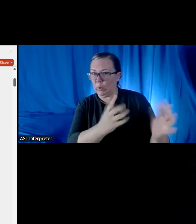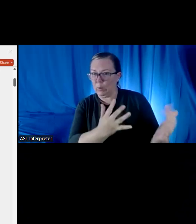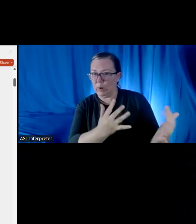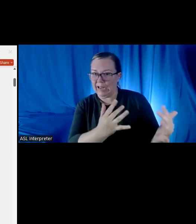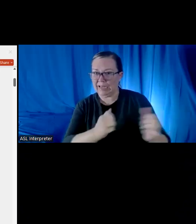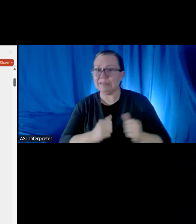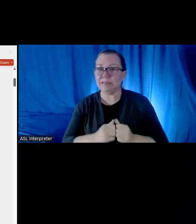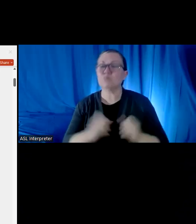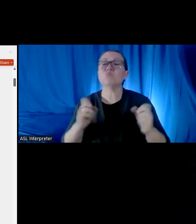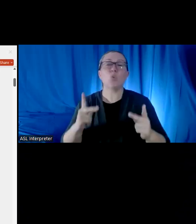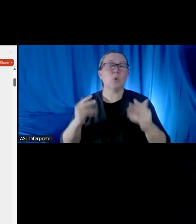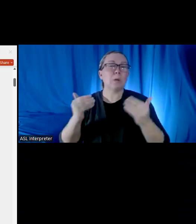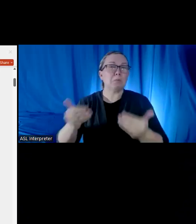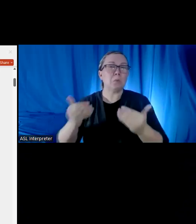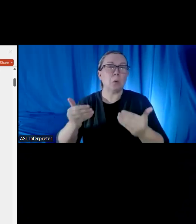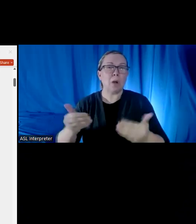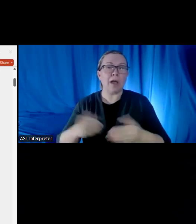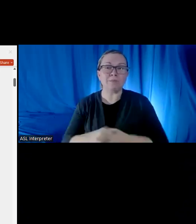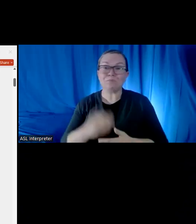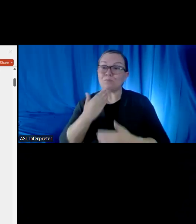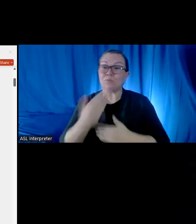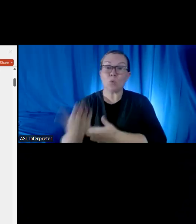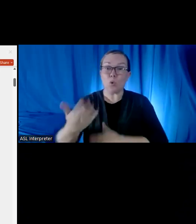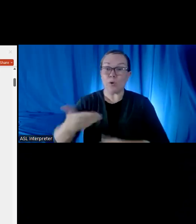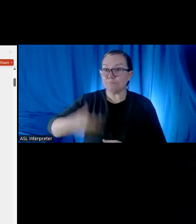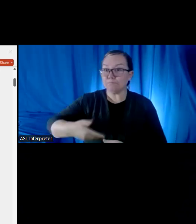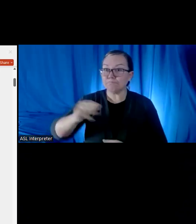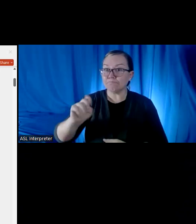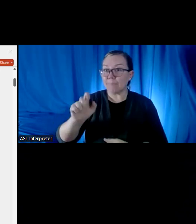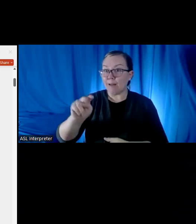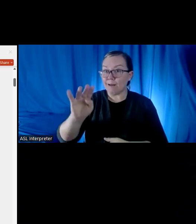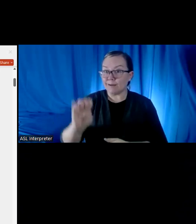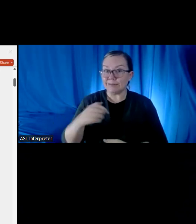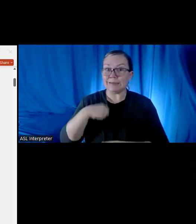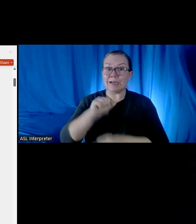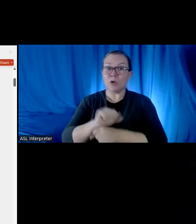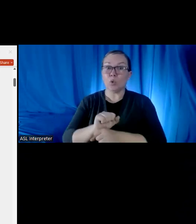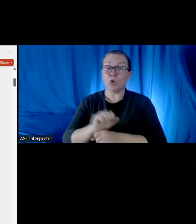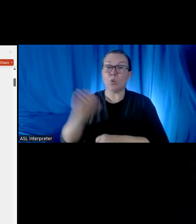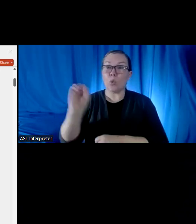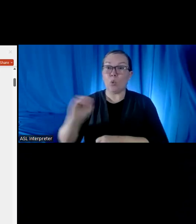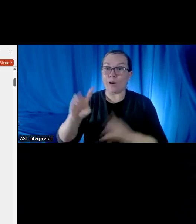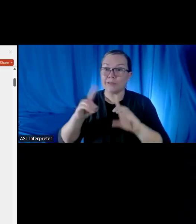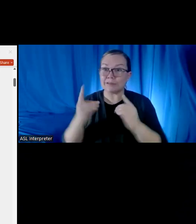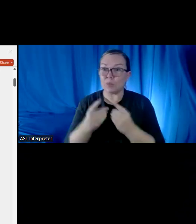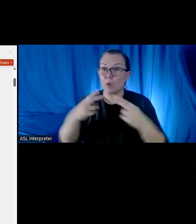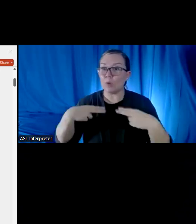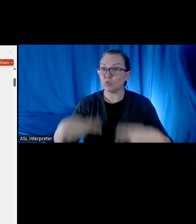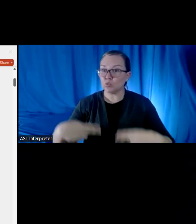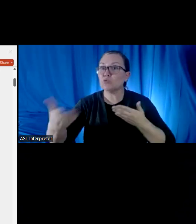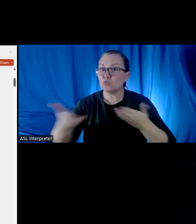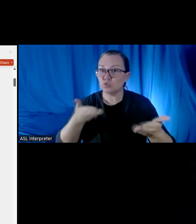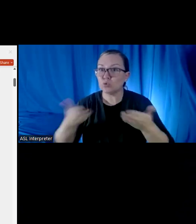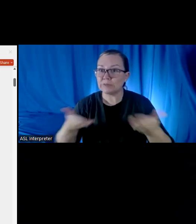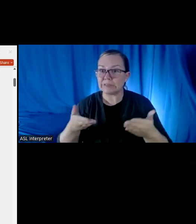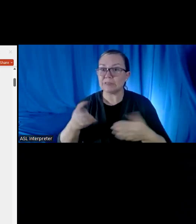Okay, Melanie, go ahead. Good morning. My name is Melanie Hartwig. I work with the Oregon Department of Human Services,